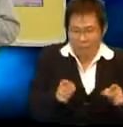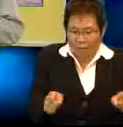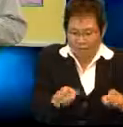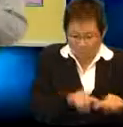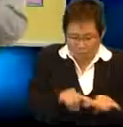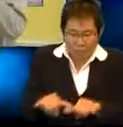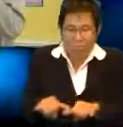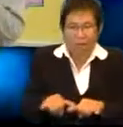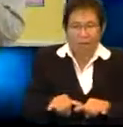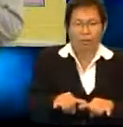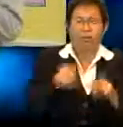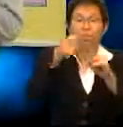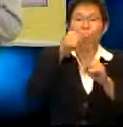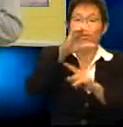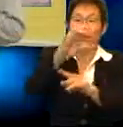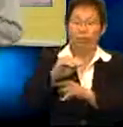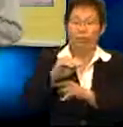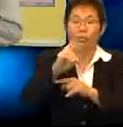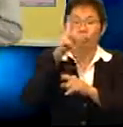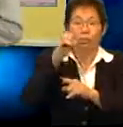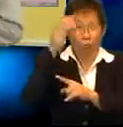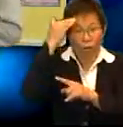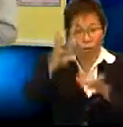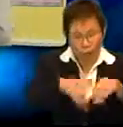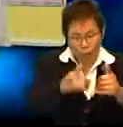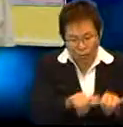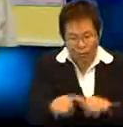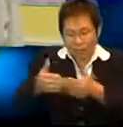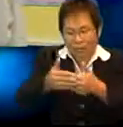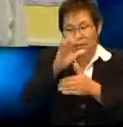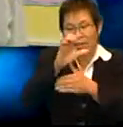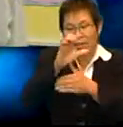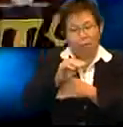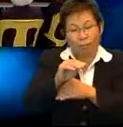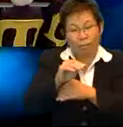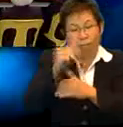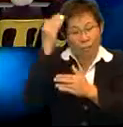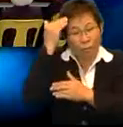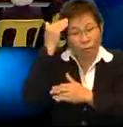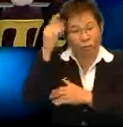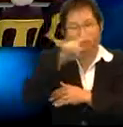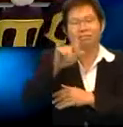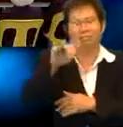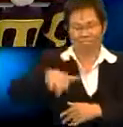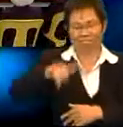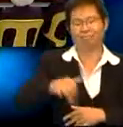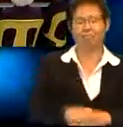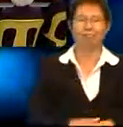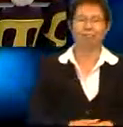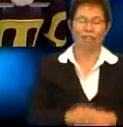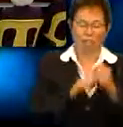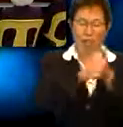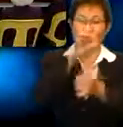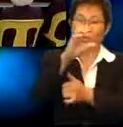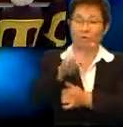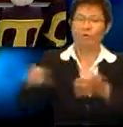Measure the length to the nearest cm. Do you know how to measure to the nearest cm? Yes. All right,